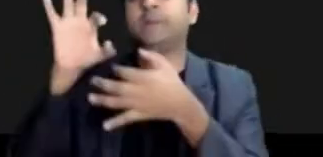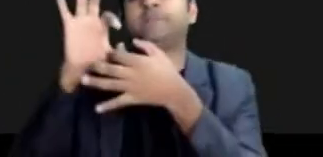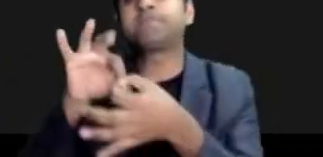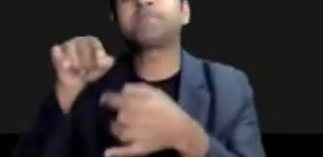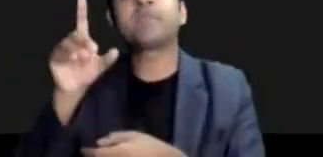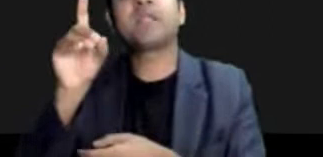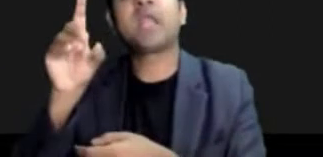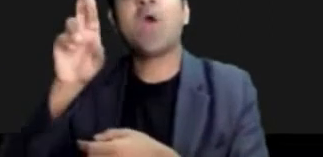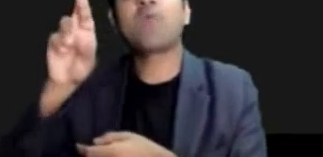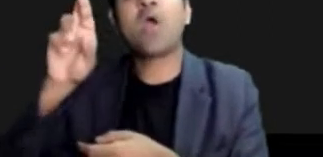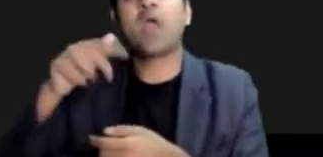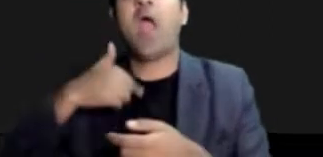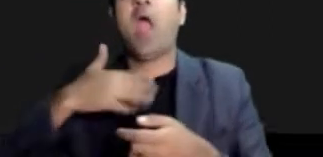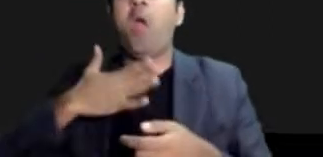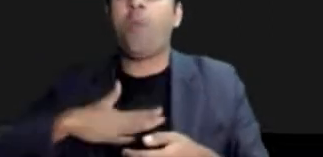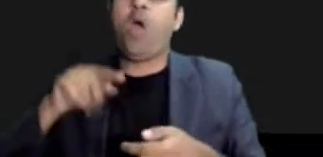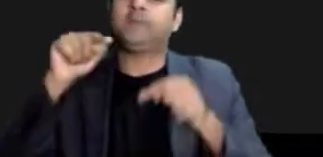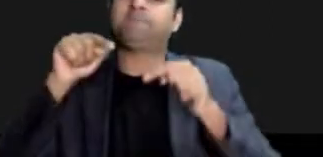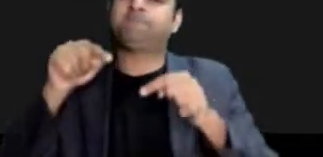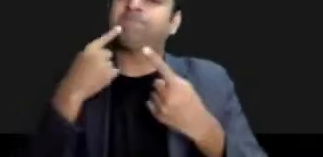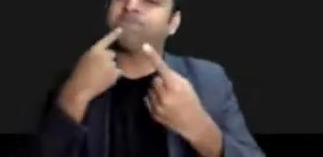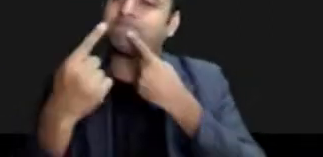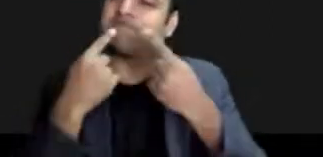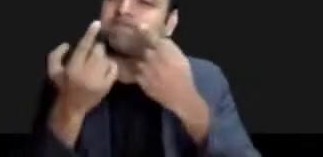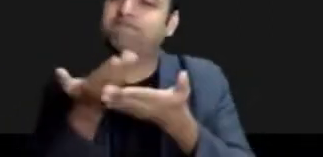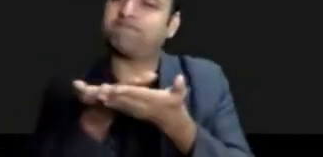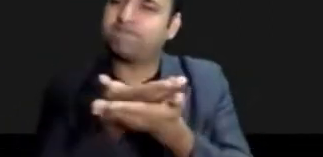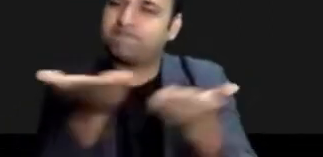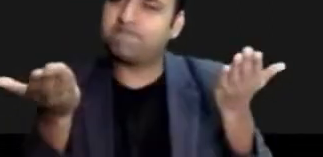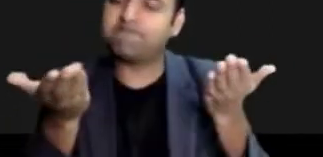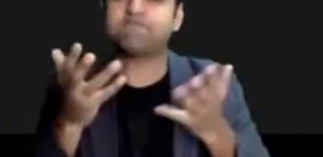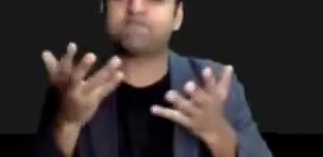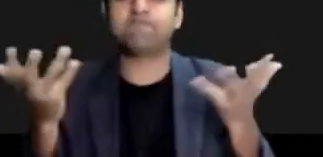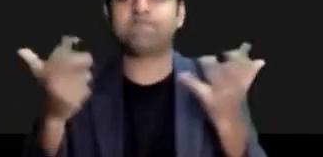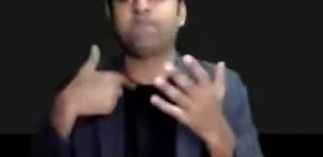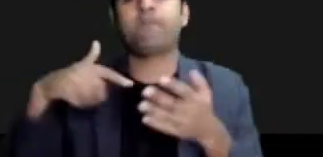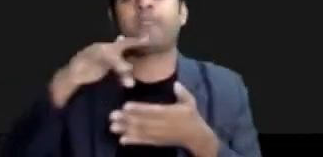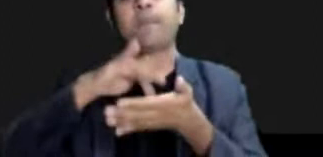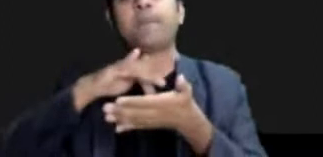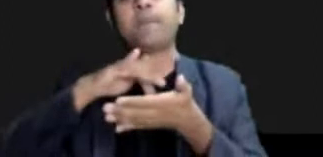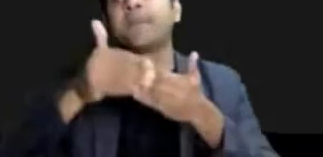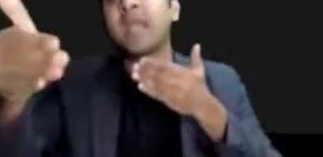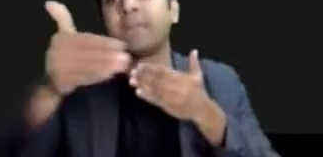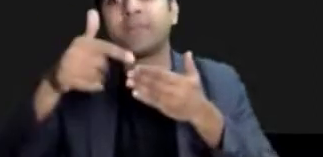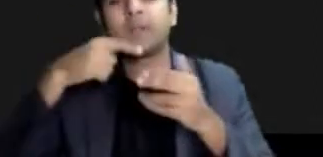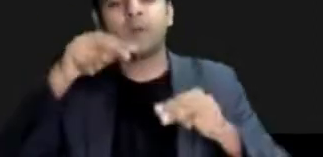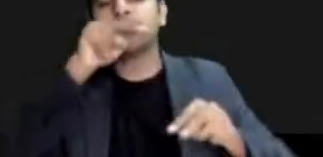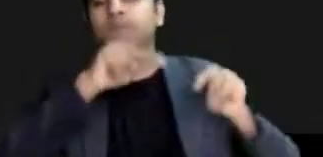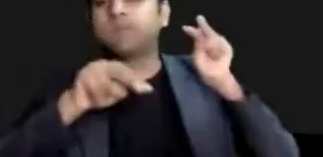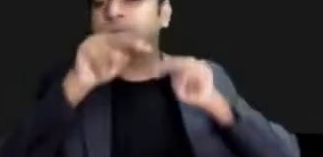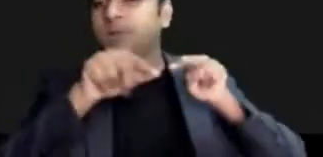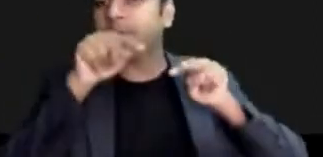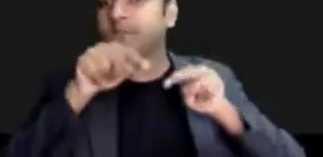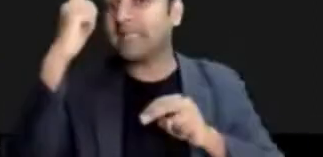of the Sendai framework. So as I said, the Sendai framework was designed for 2015 to